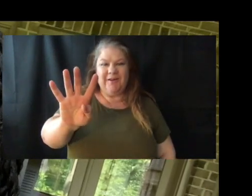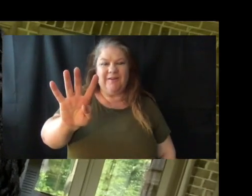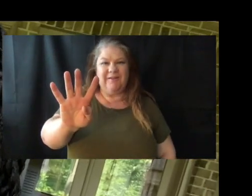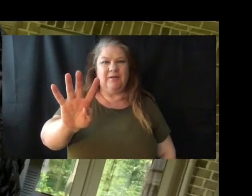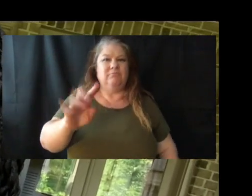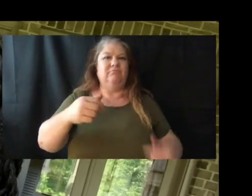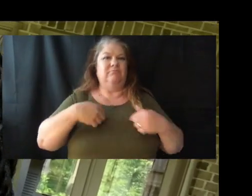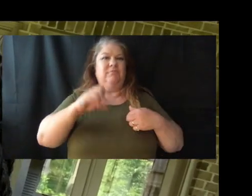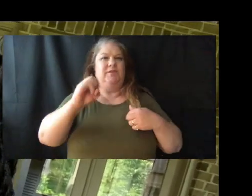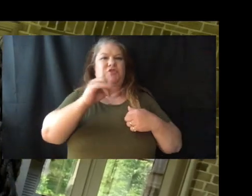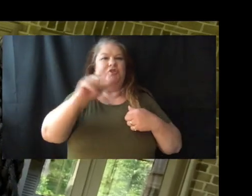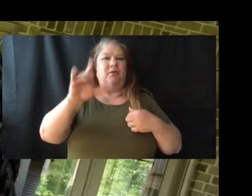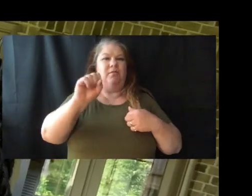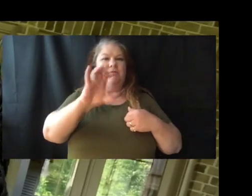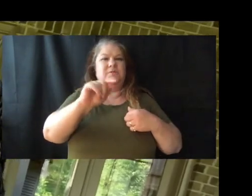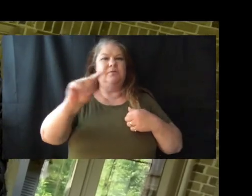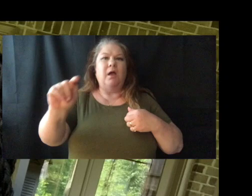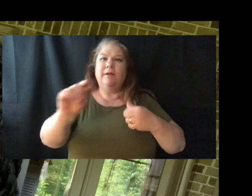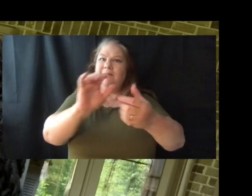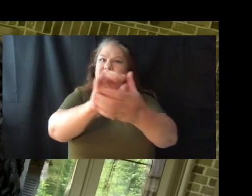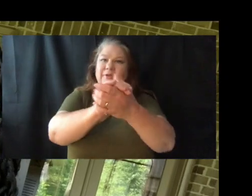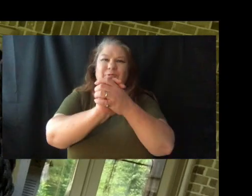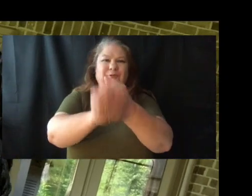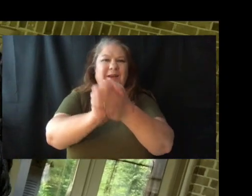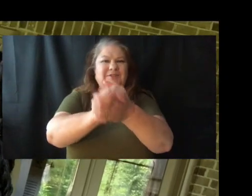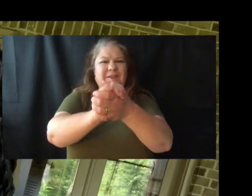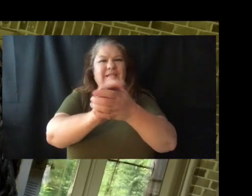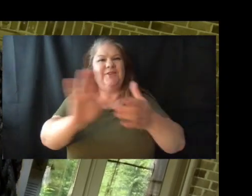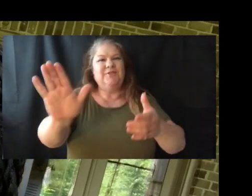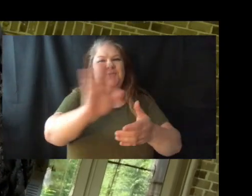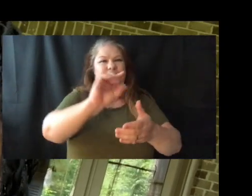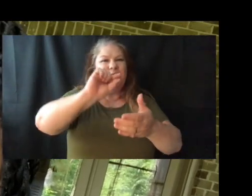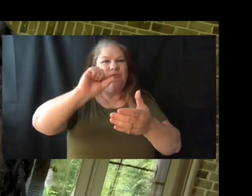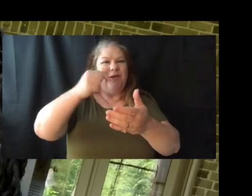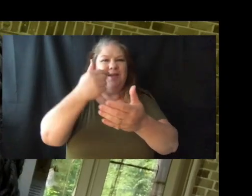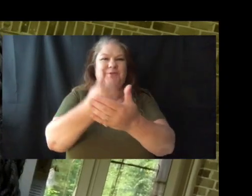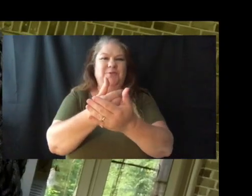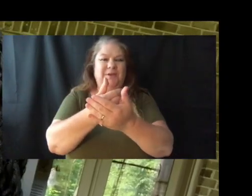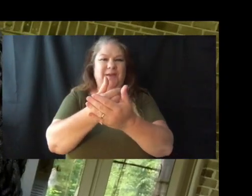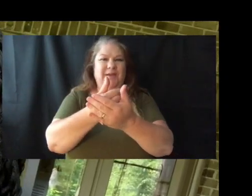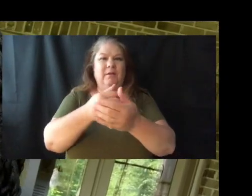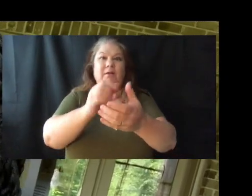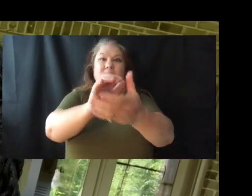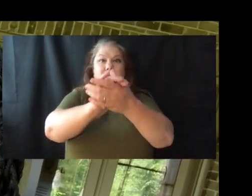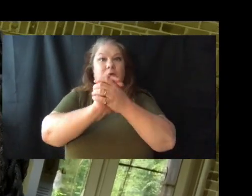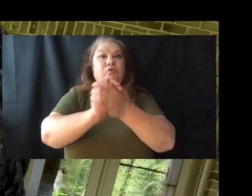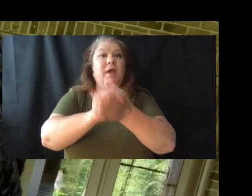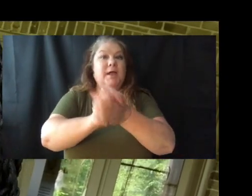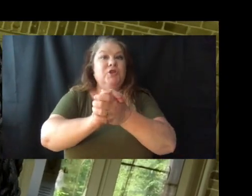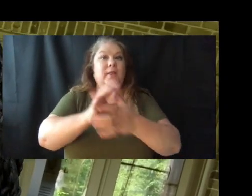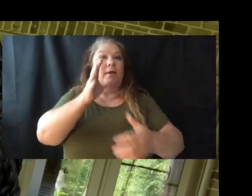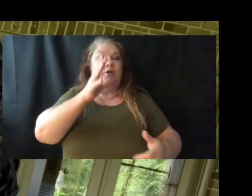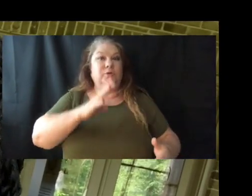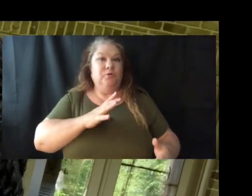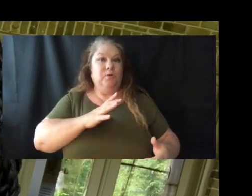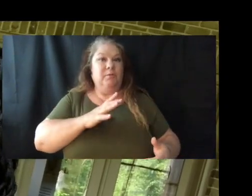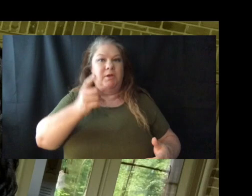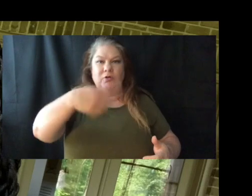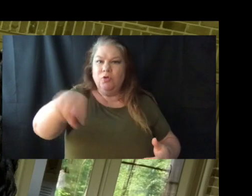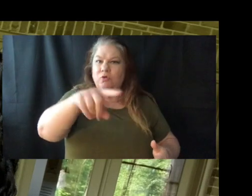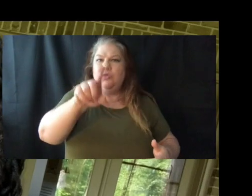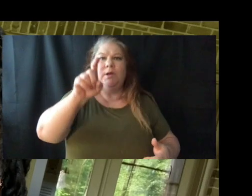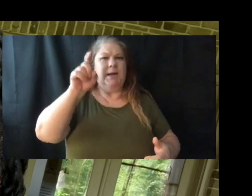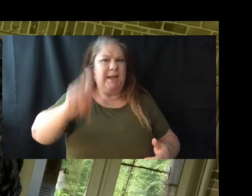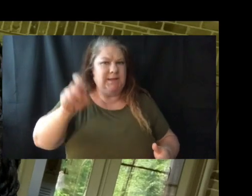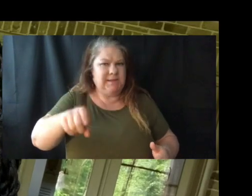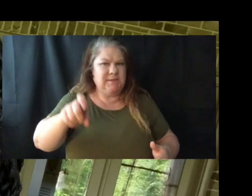6-4. This is Jill Scott. Congratulations on your graduating. Congratulations, women.